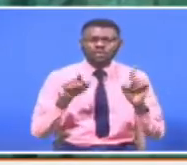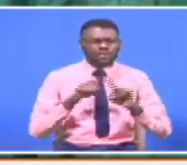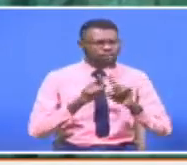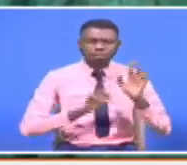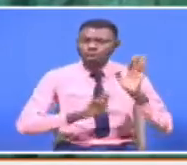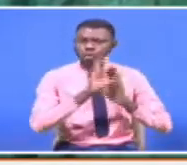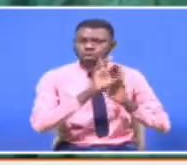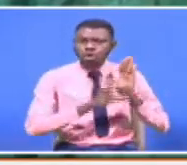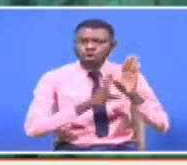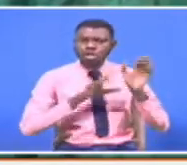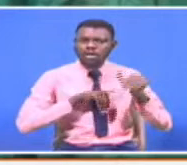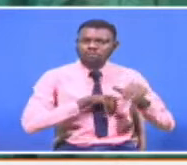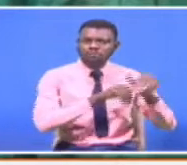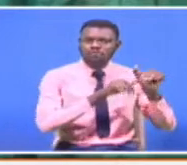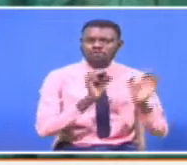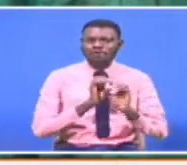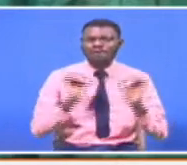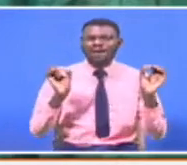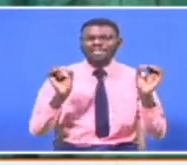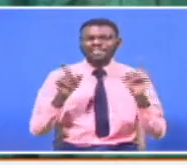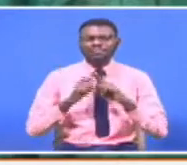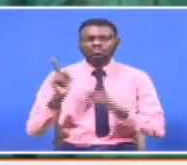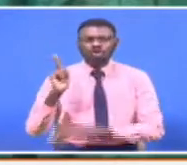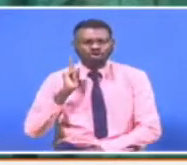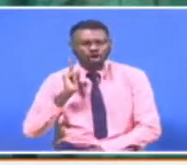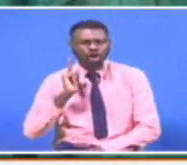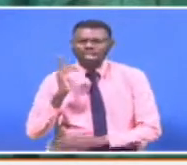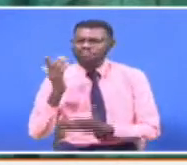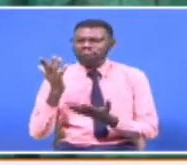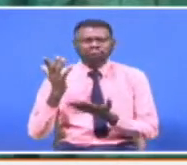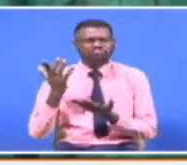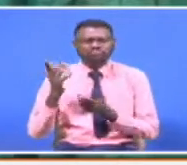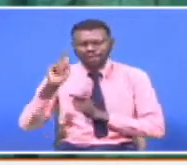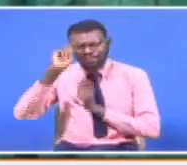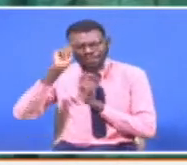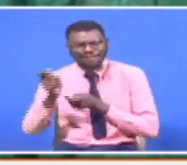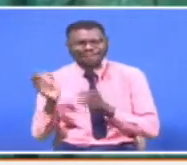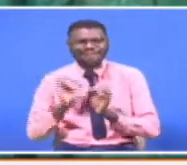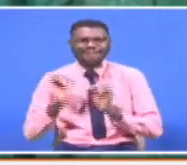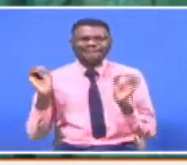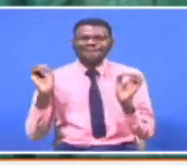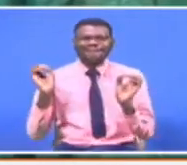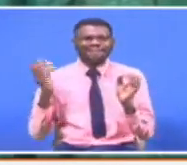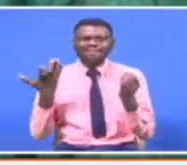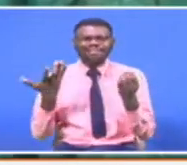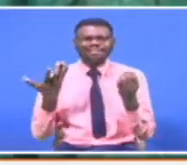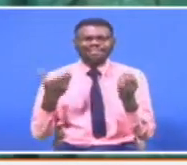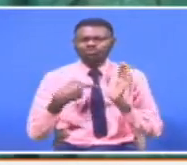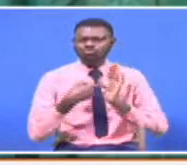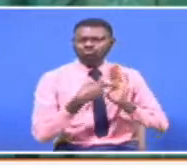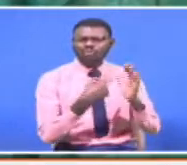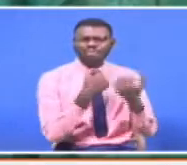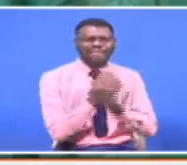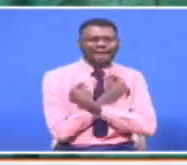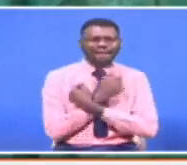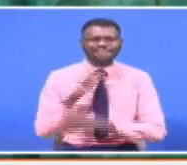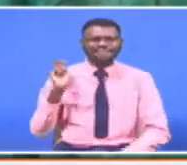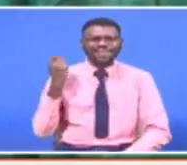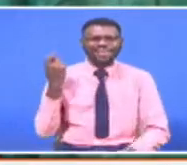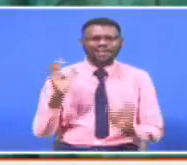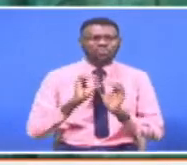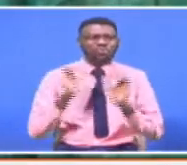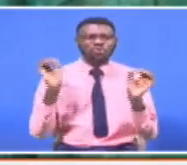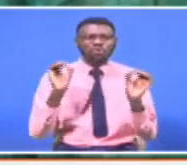unconstitutional, it is against the rule of law, it is unpatriotic, and it amounts